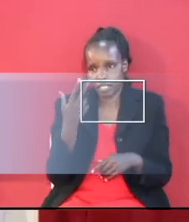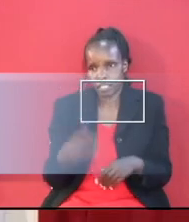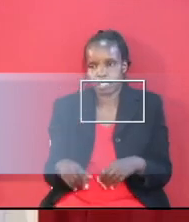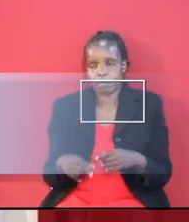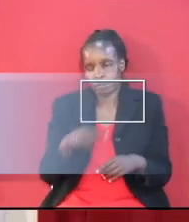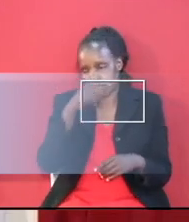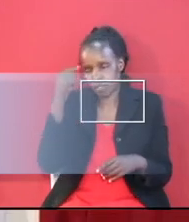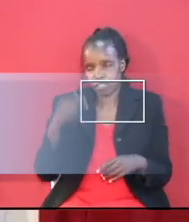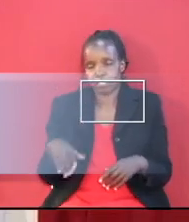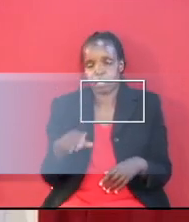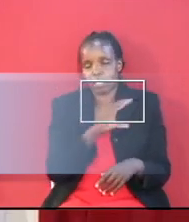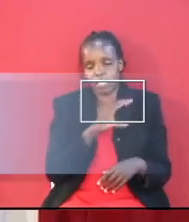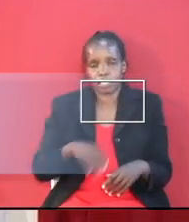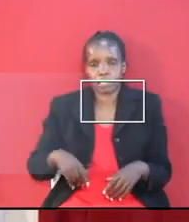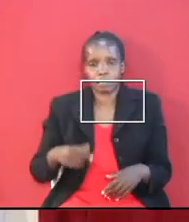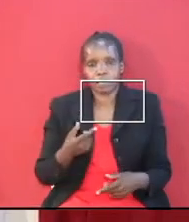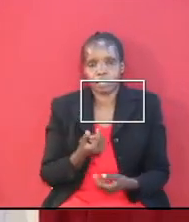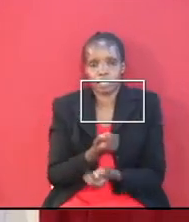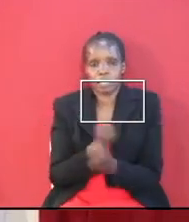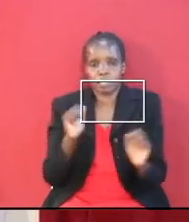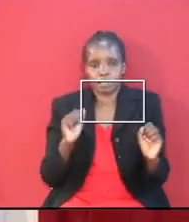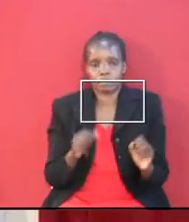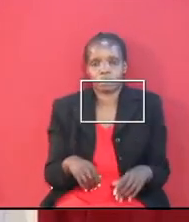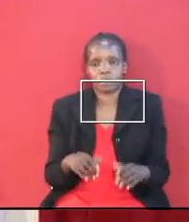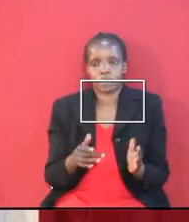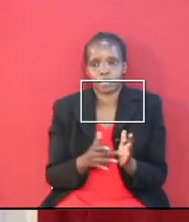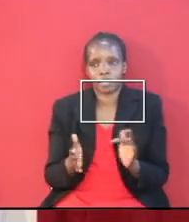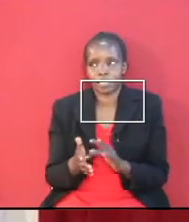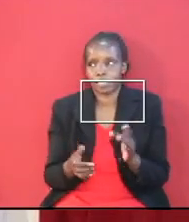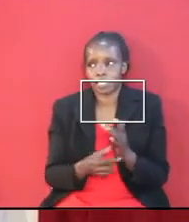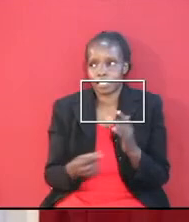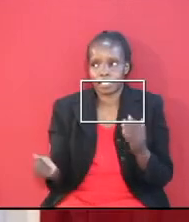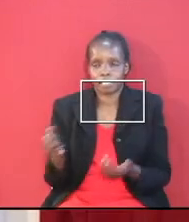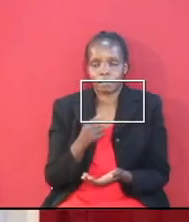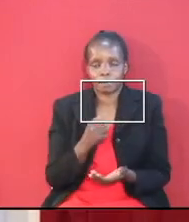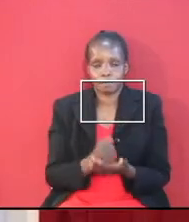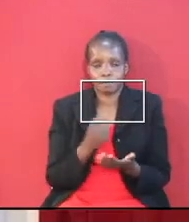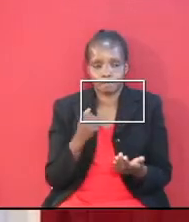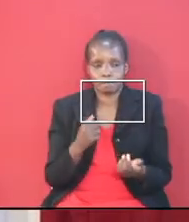Christ has come to rescue you. In the name of Jesus, we pray. Amen.